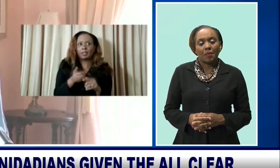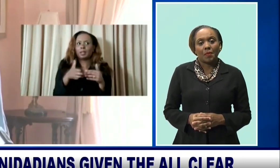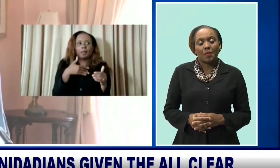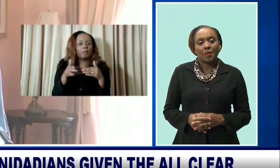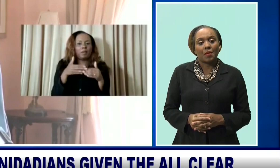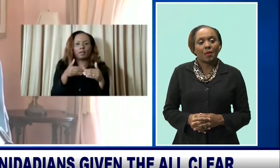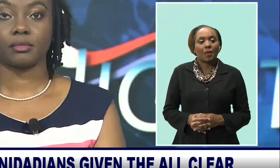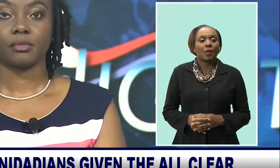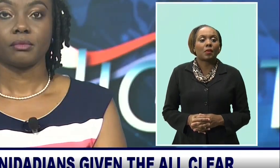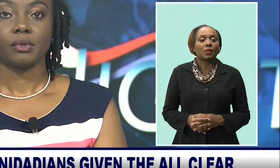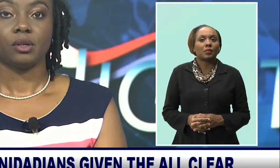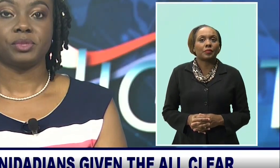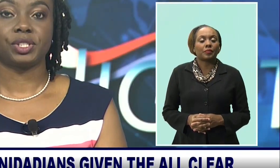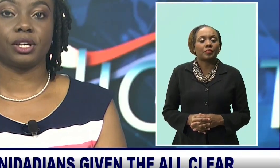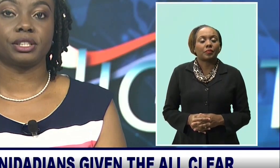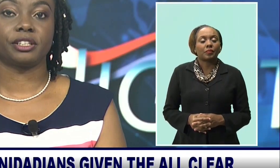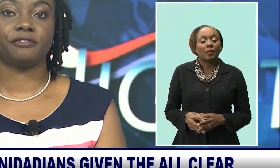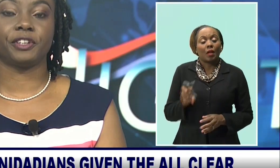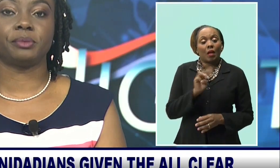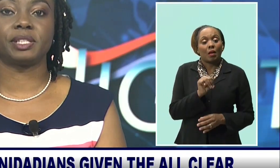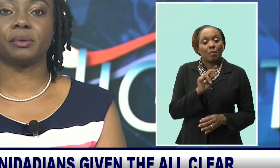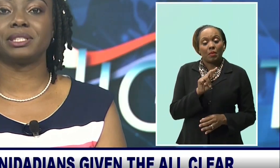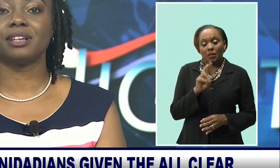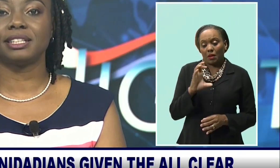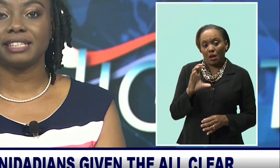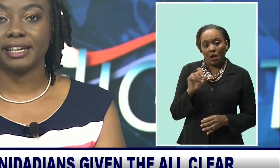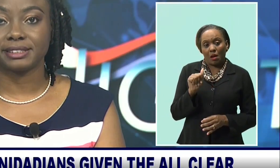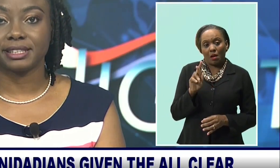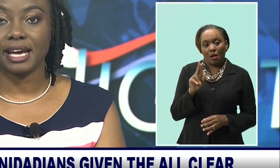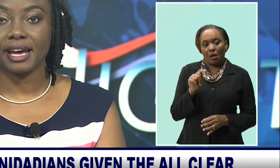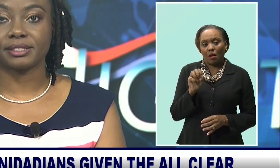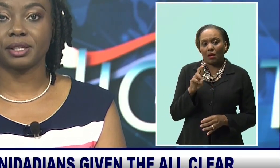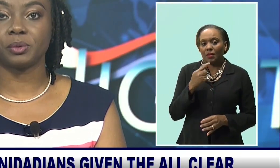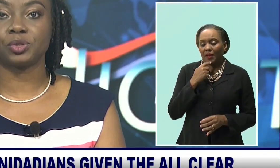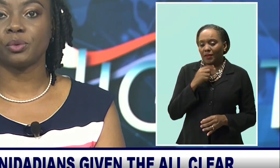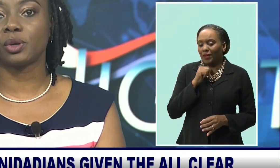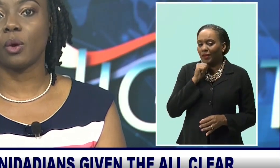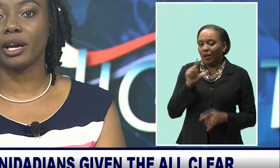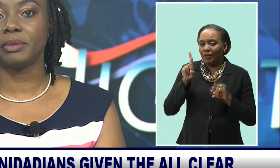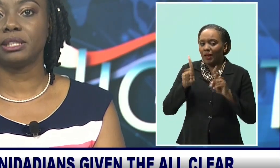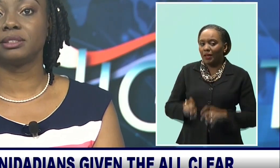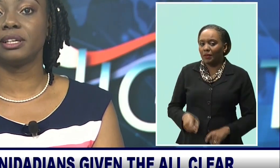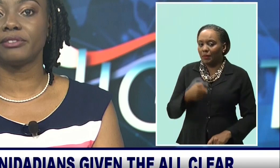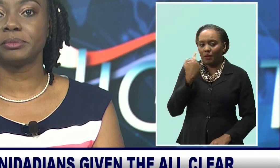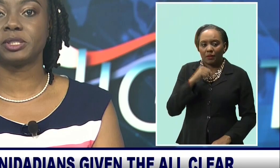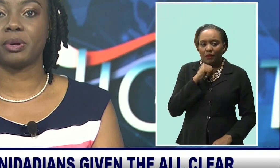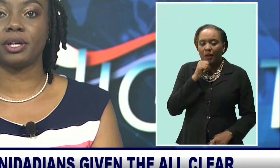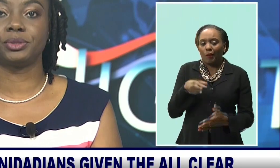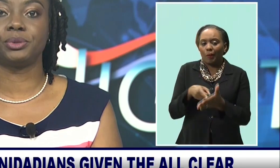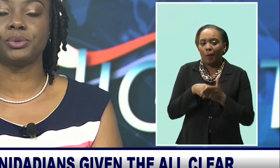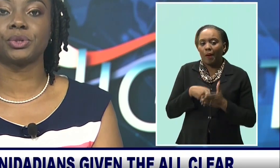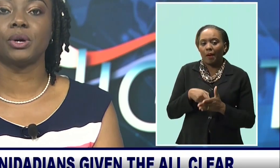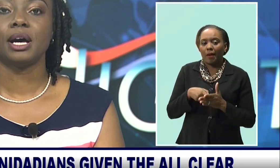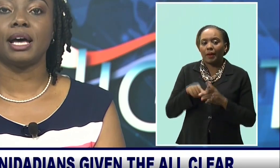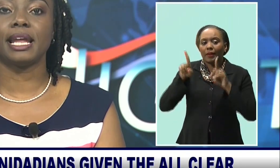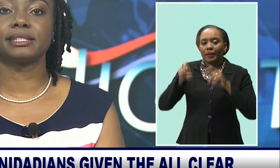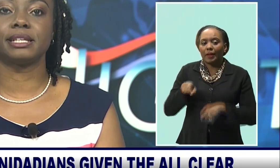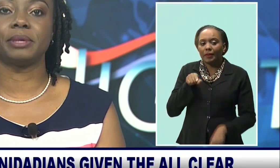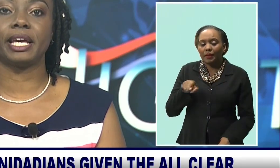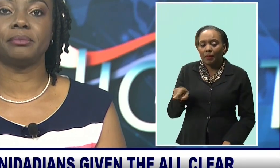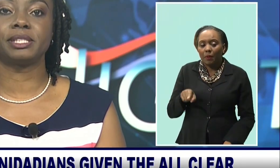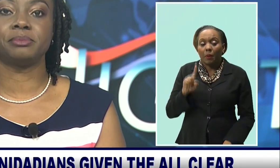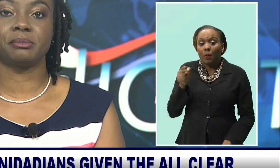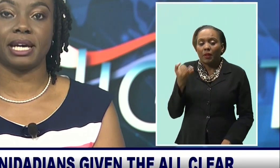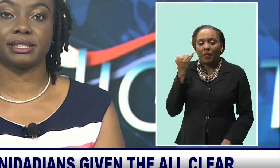to take them home. Well, Mr. Carter confirms they were not tested as there was no requirement on government's part to do so unless